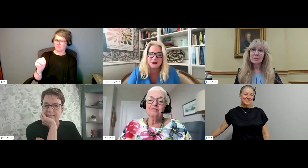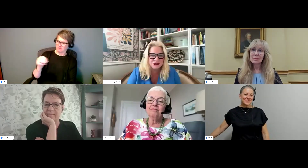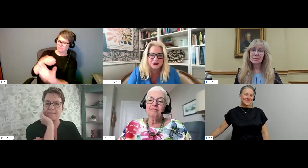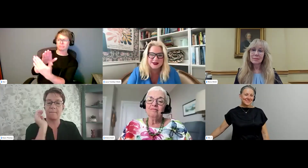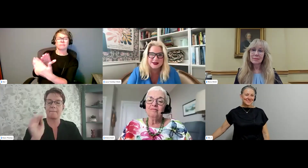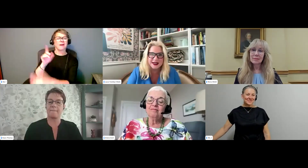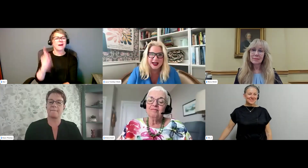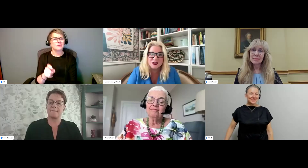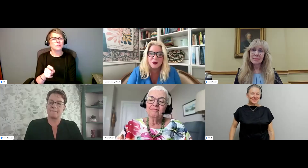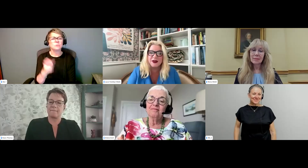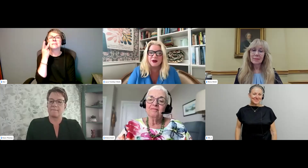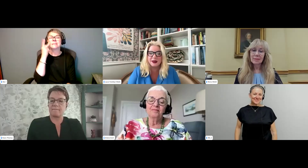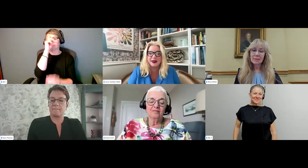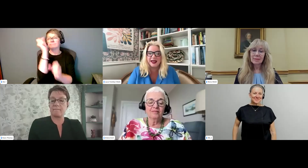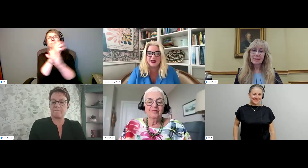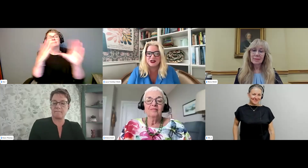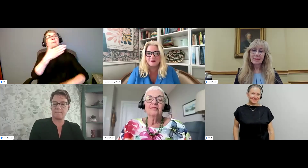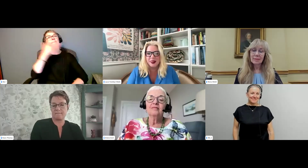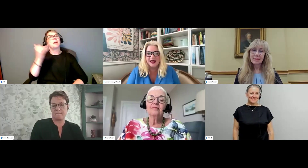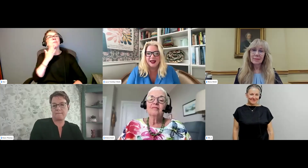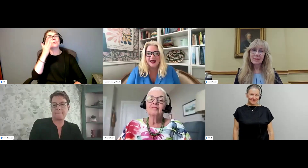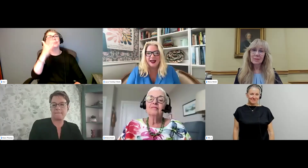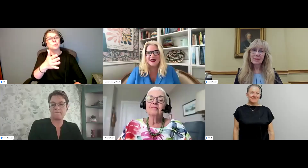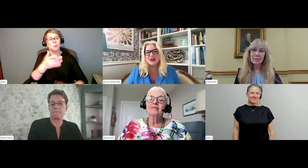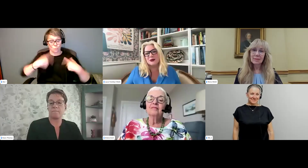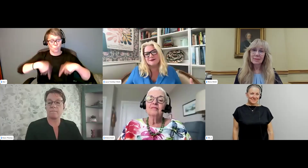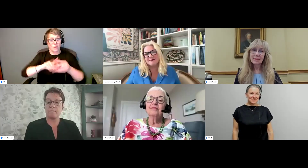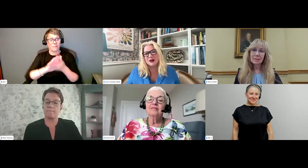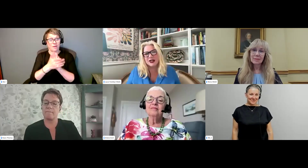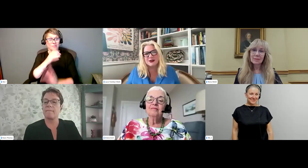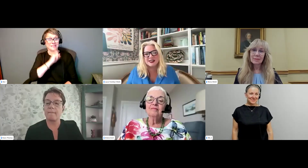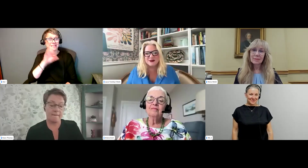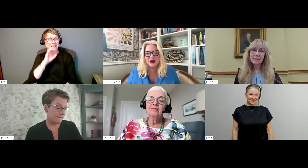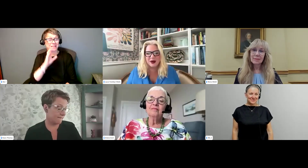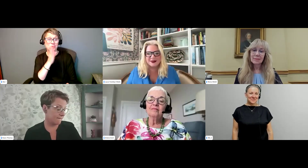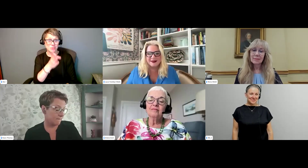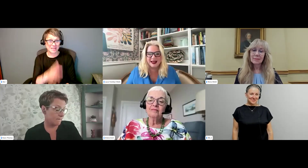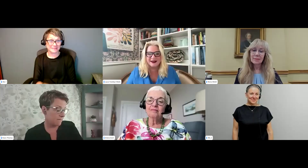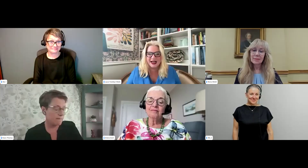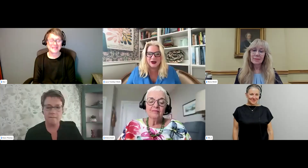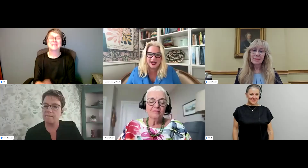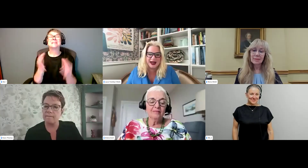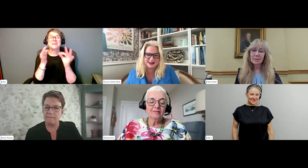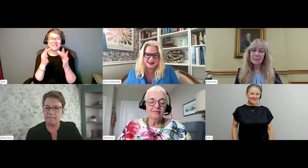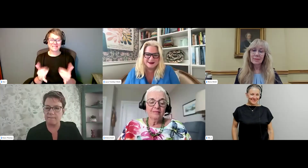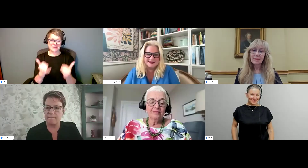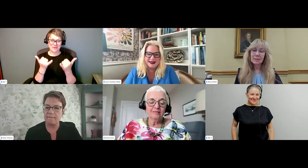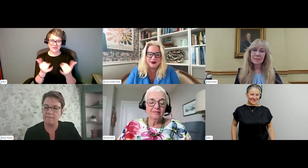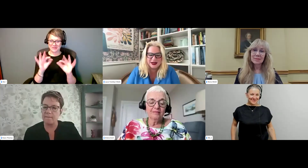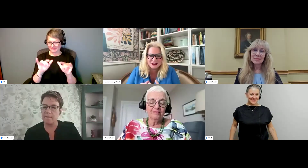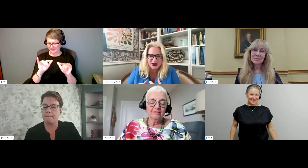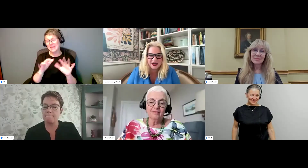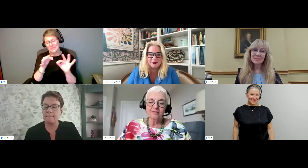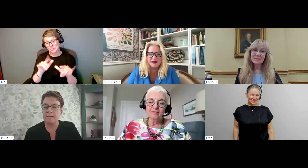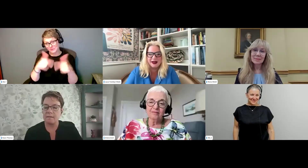better future for us as we are going to be aging. And so we're going to use this framework, then, now, and next. And